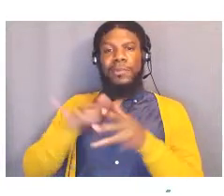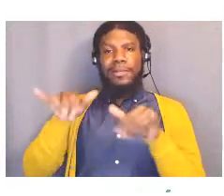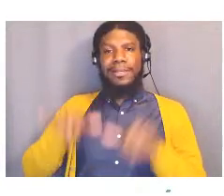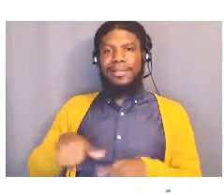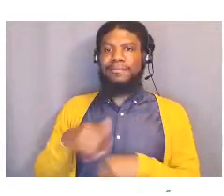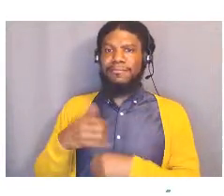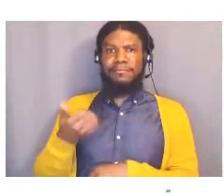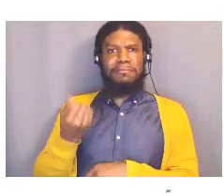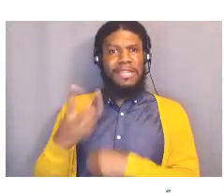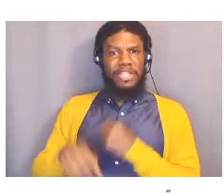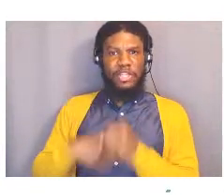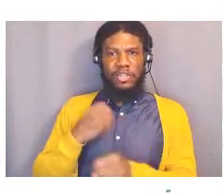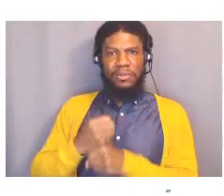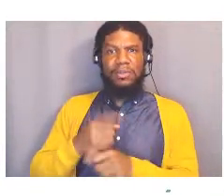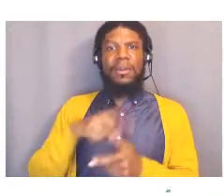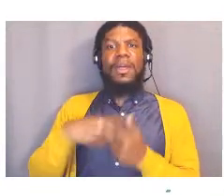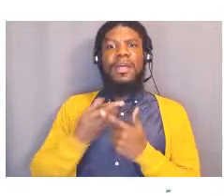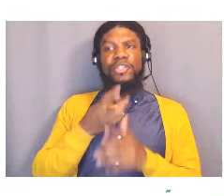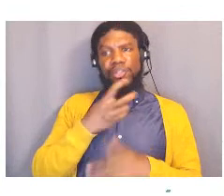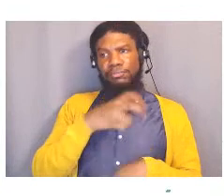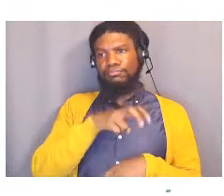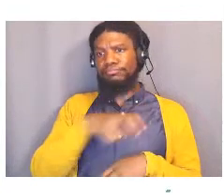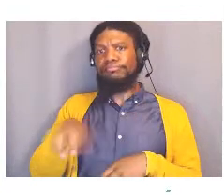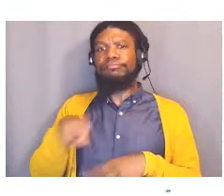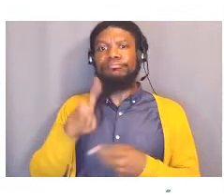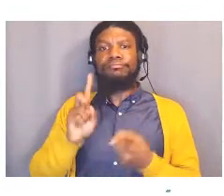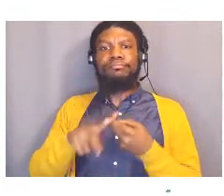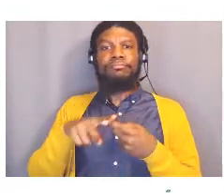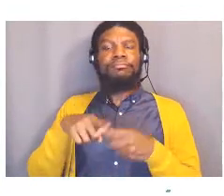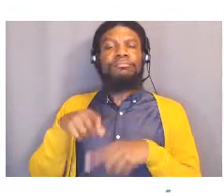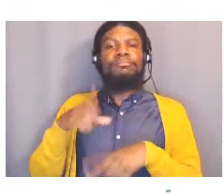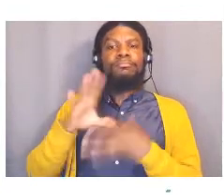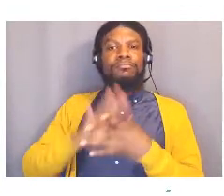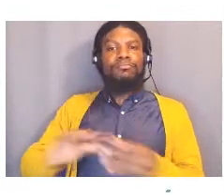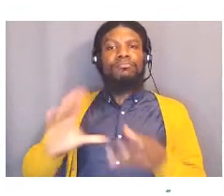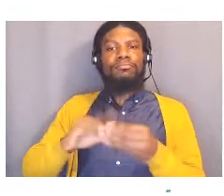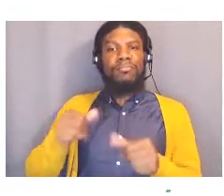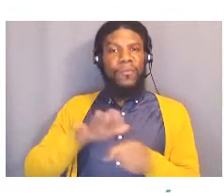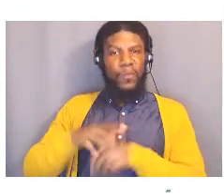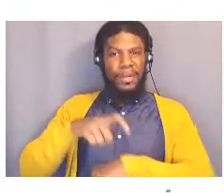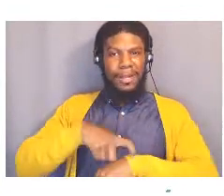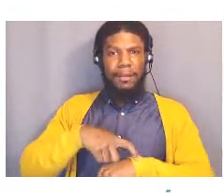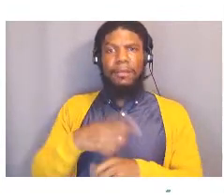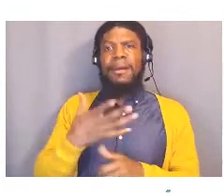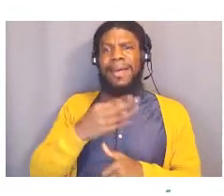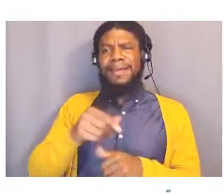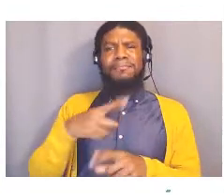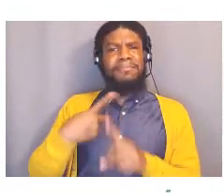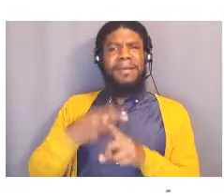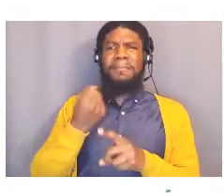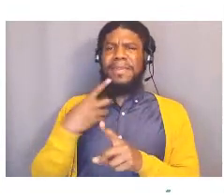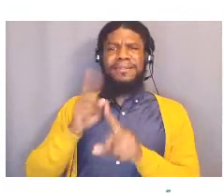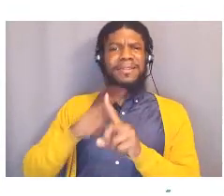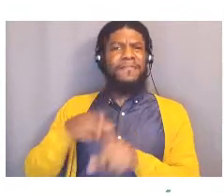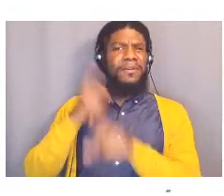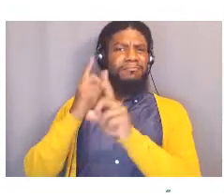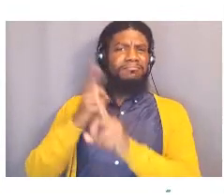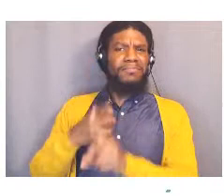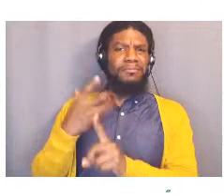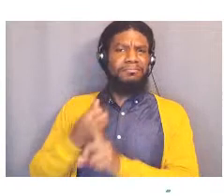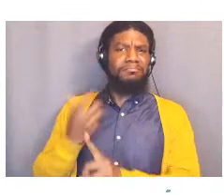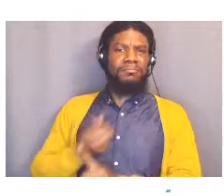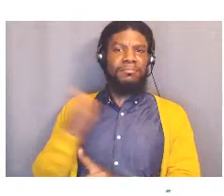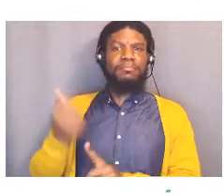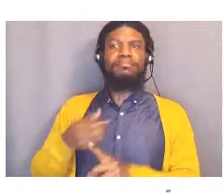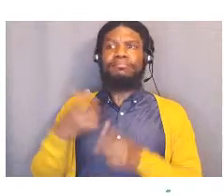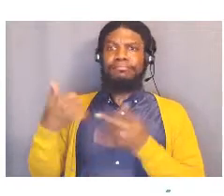art of storytelling, and among other achievements, became the producer and presenter of Griot for the